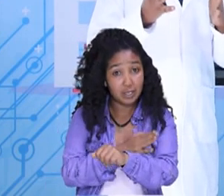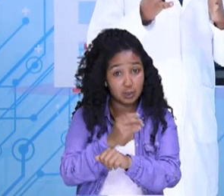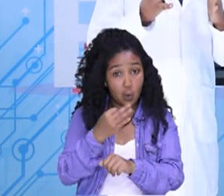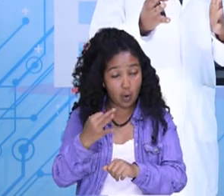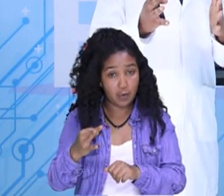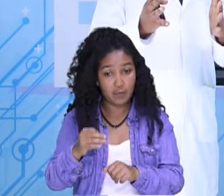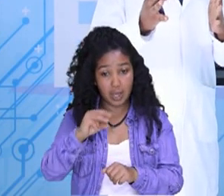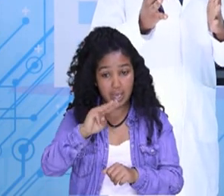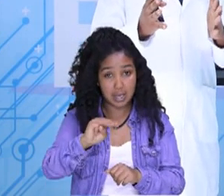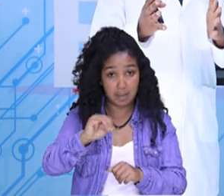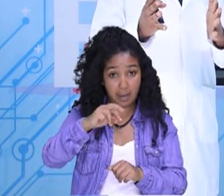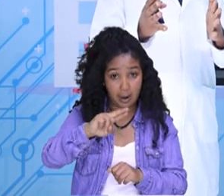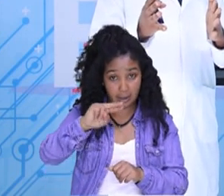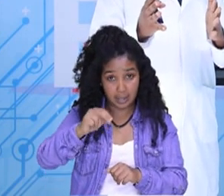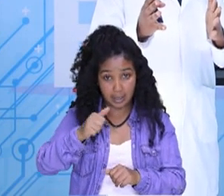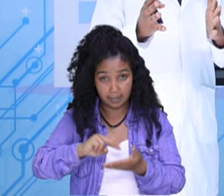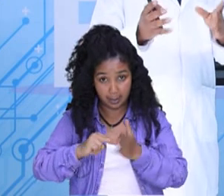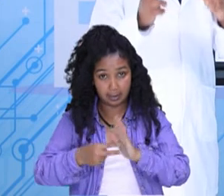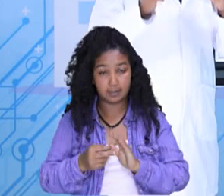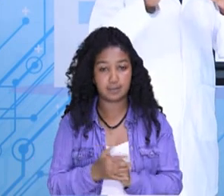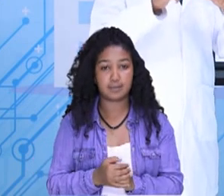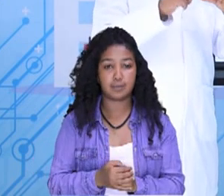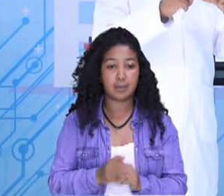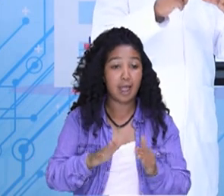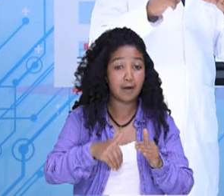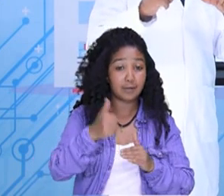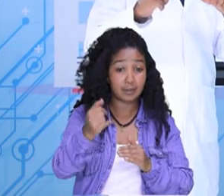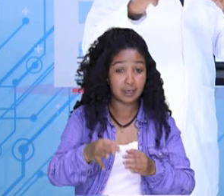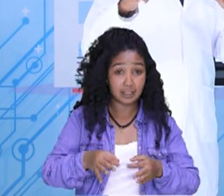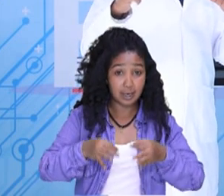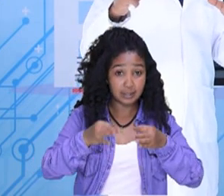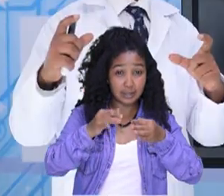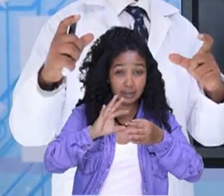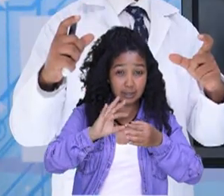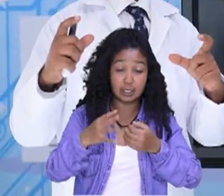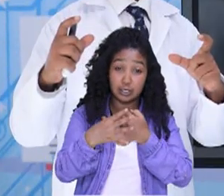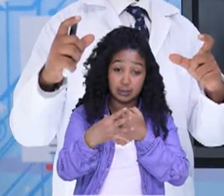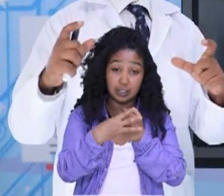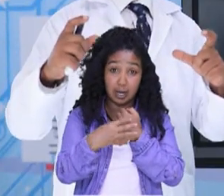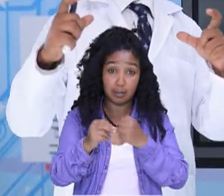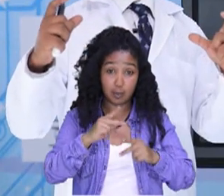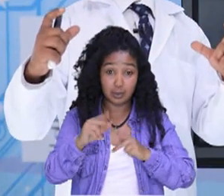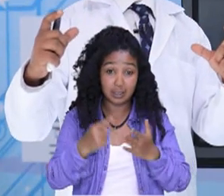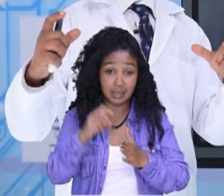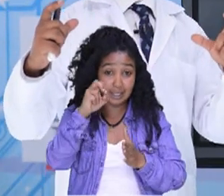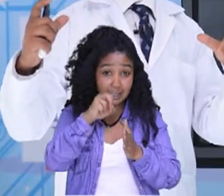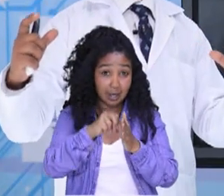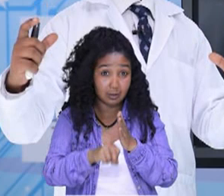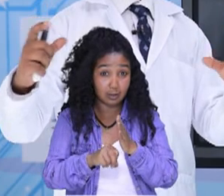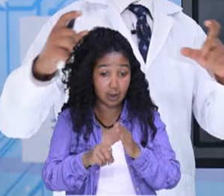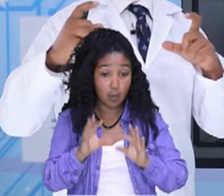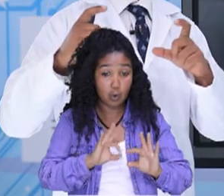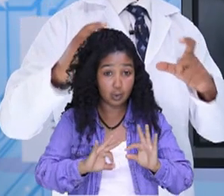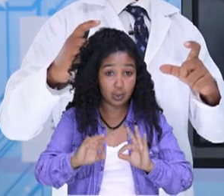Modification of mRNA means after the transcriptional process, the resulting